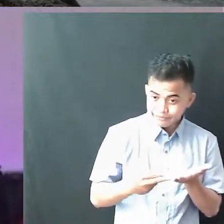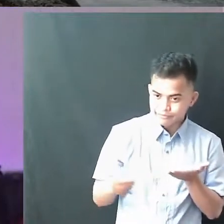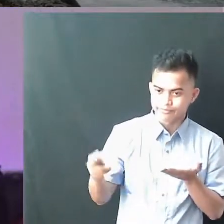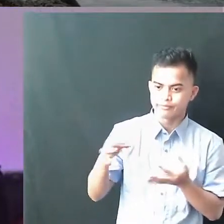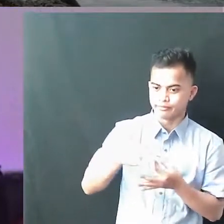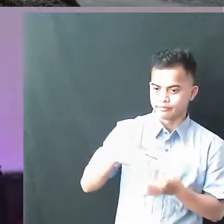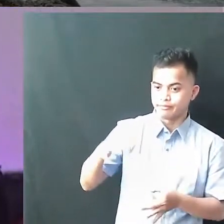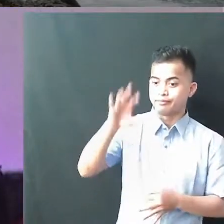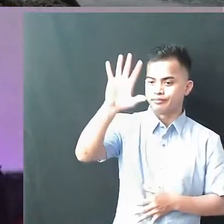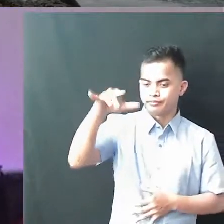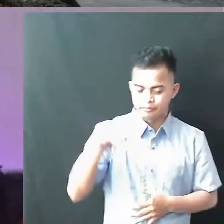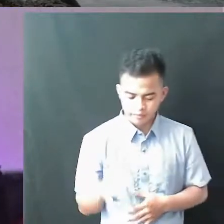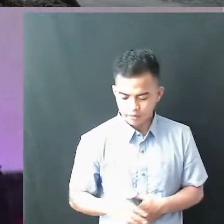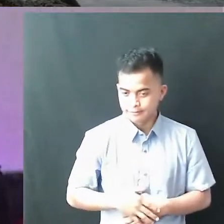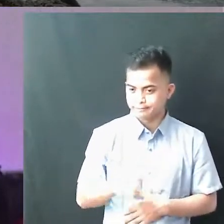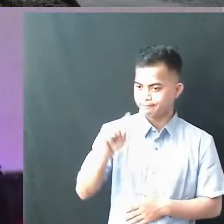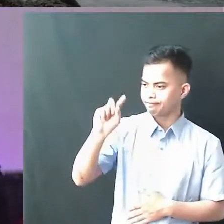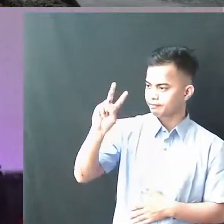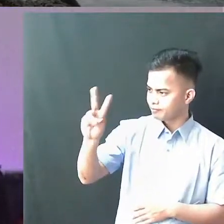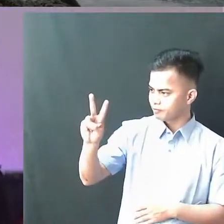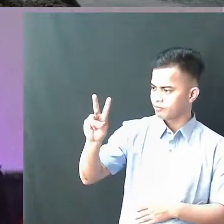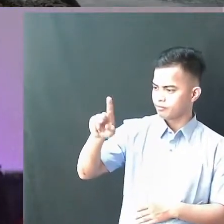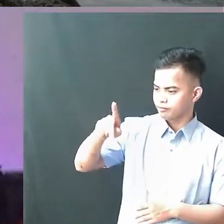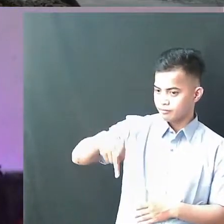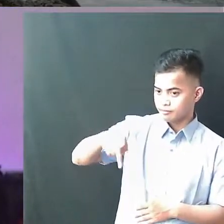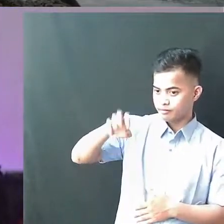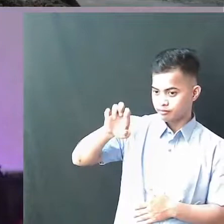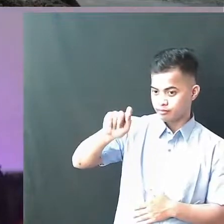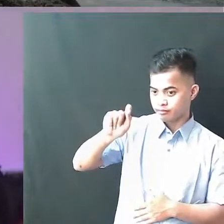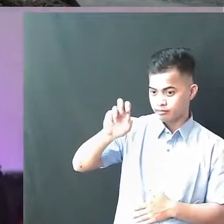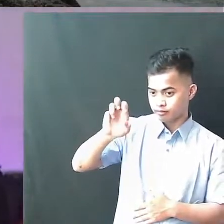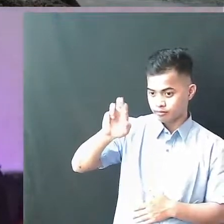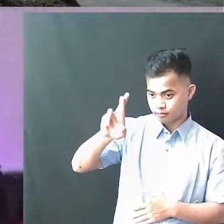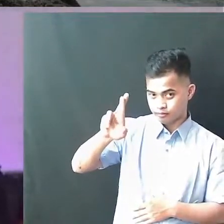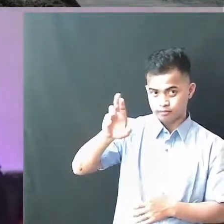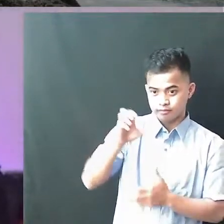In 2 Peter chapter 1, verse 4.